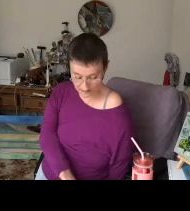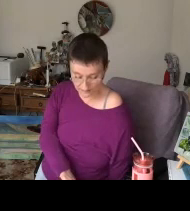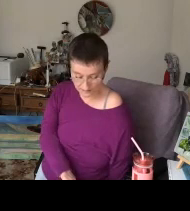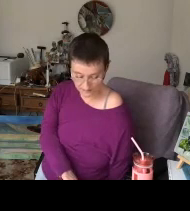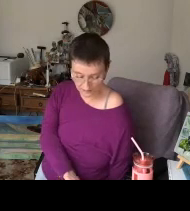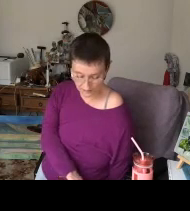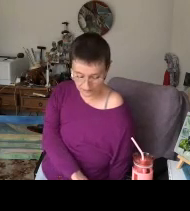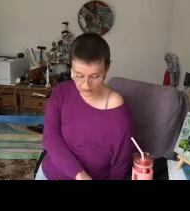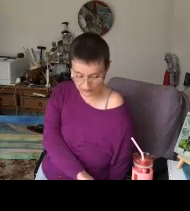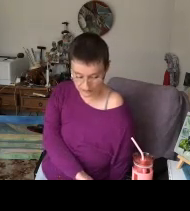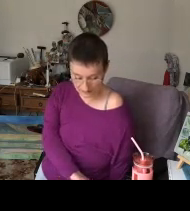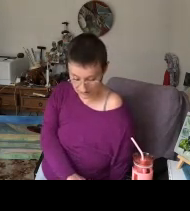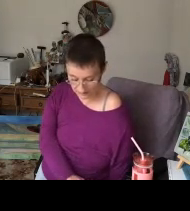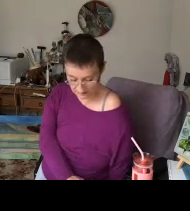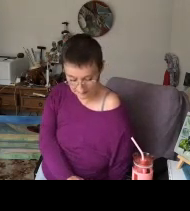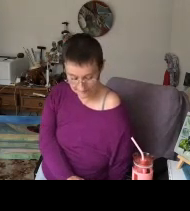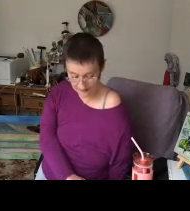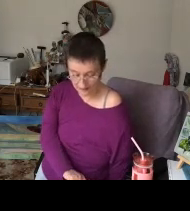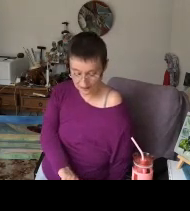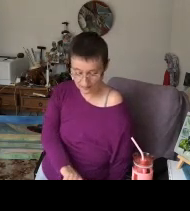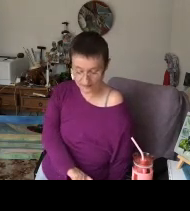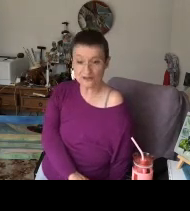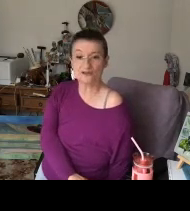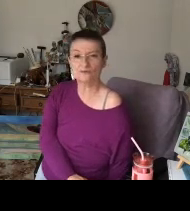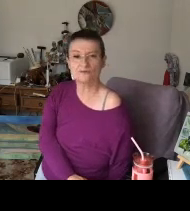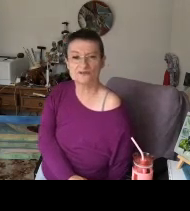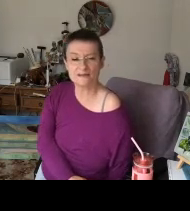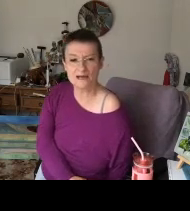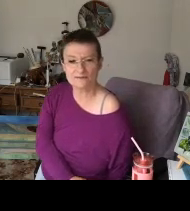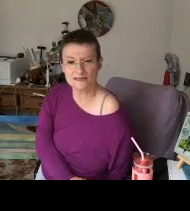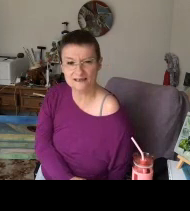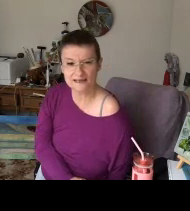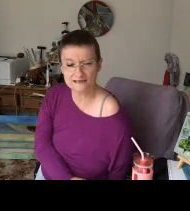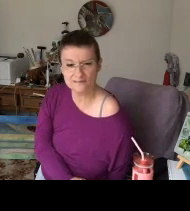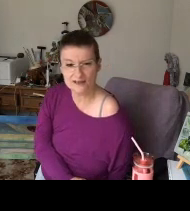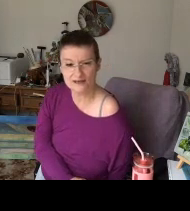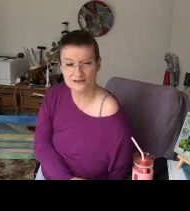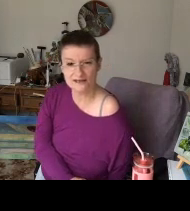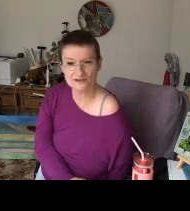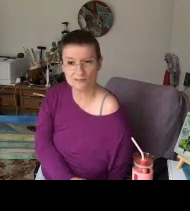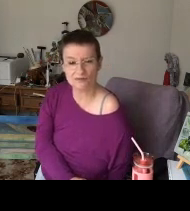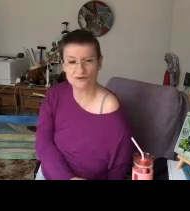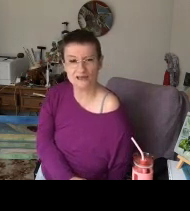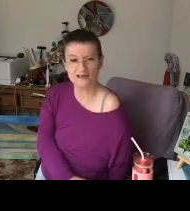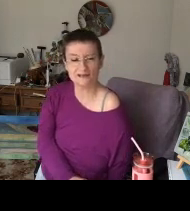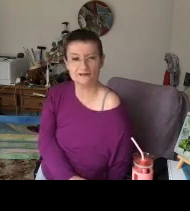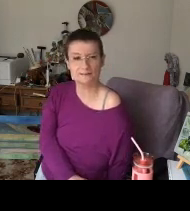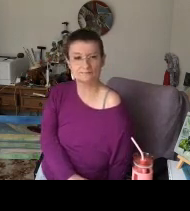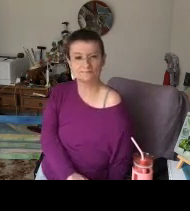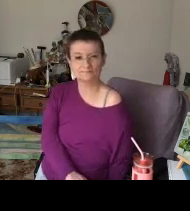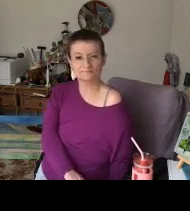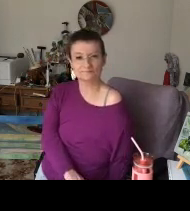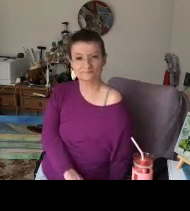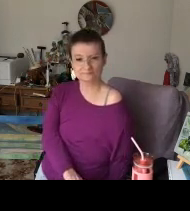the iPad drawings during the session. A collaboration with Dame Evelyn Glennie at the National Portrait